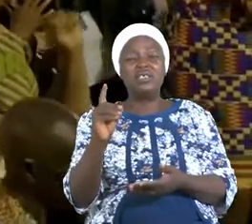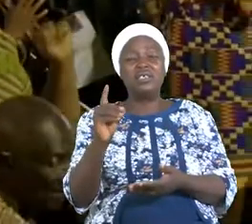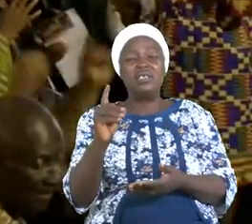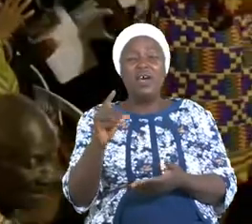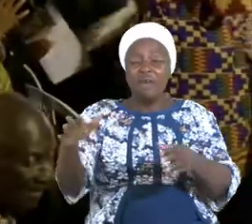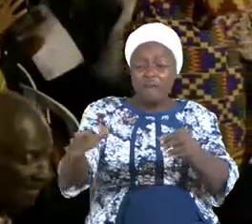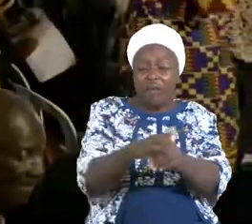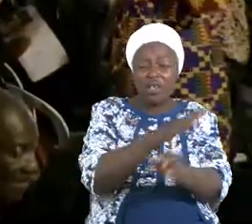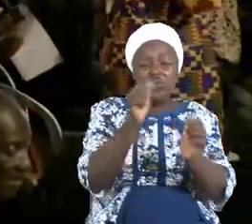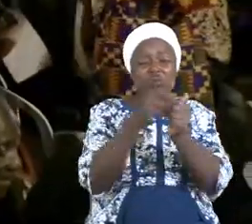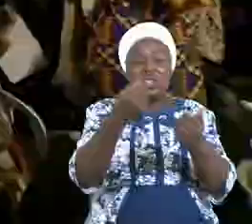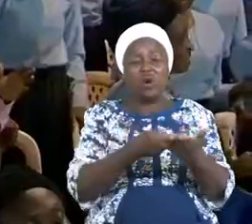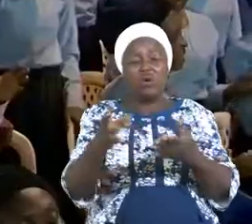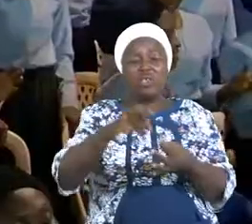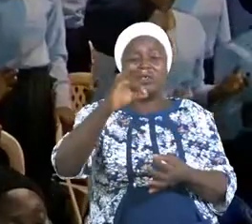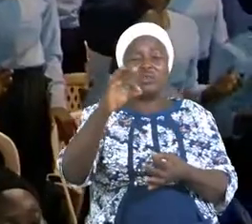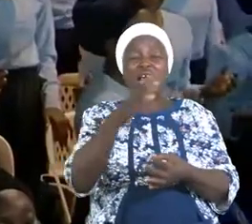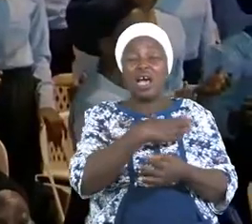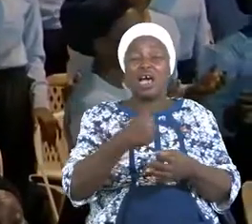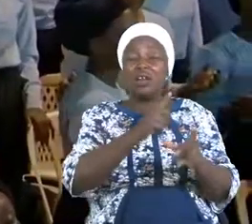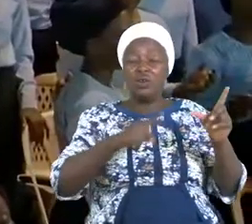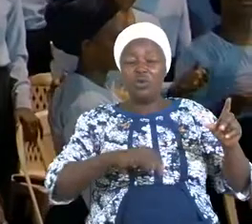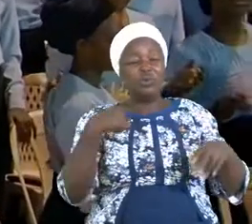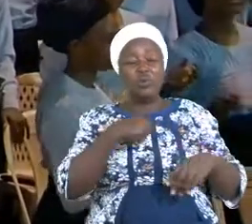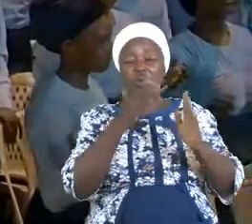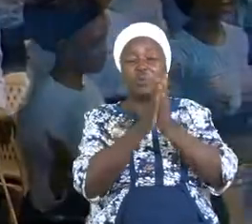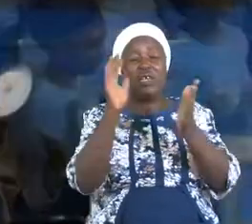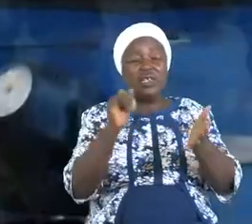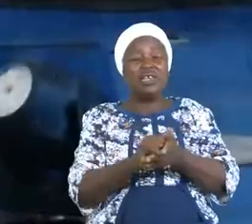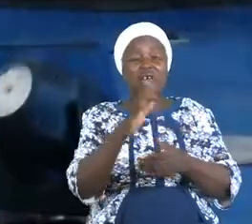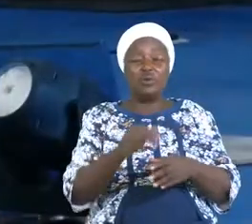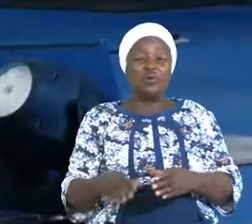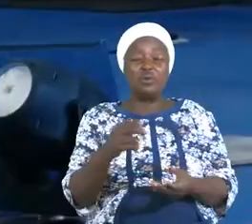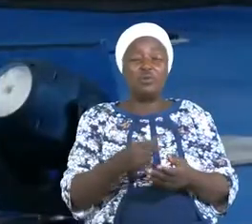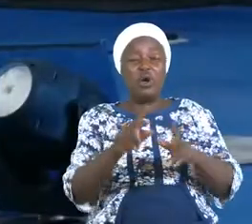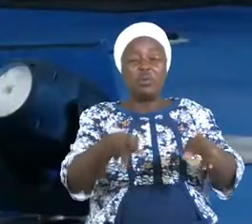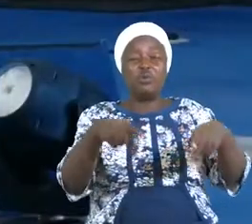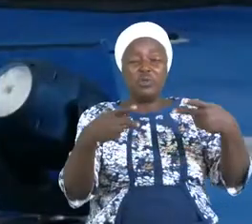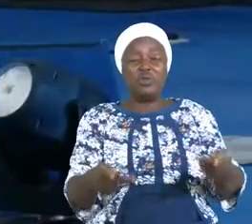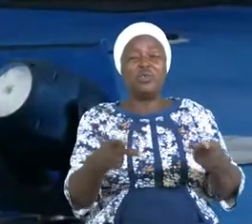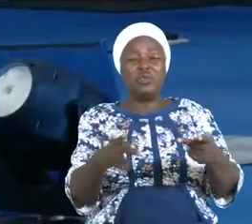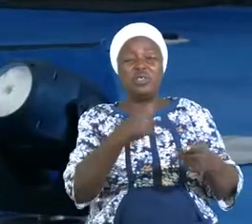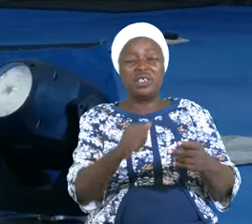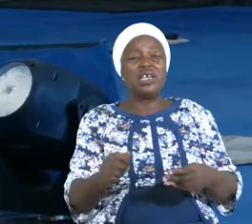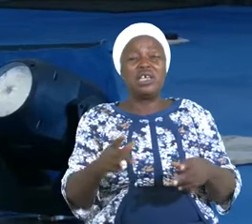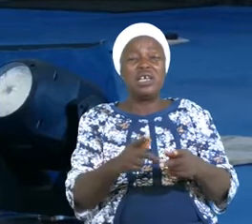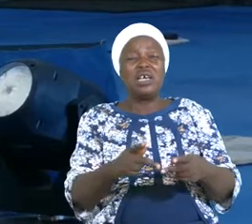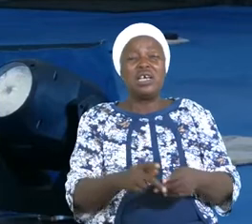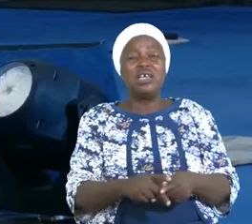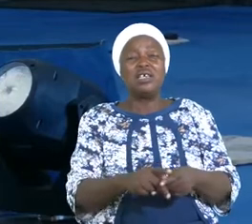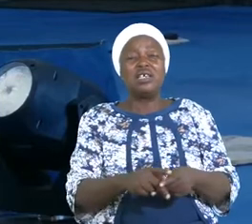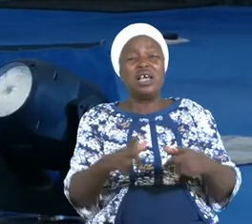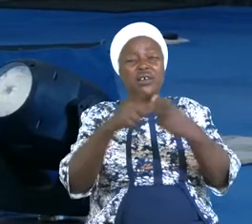Holy Ghost. And Lord, we pray that you'll produce the great pattern of Christ in